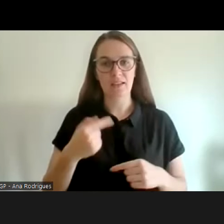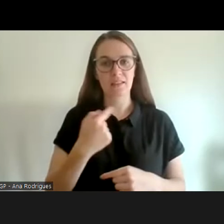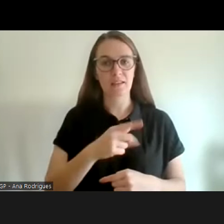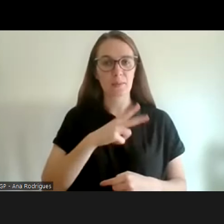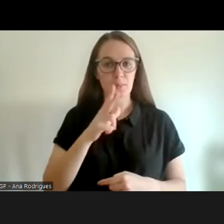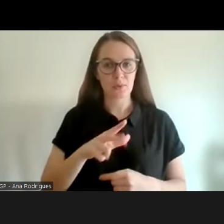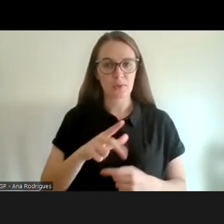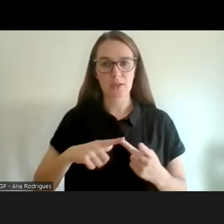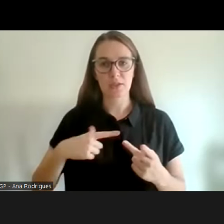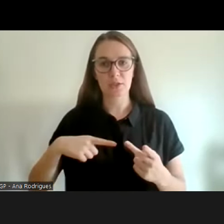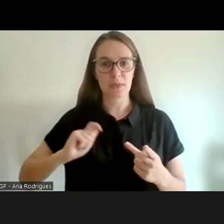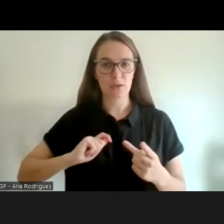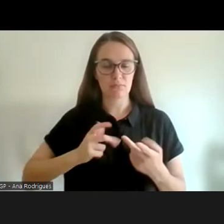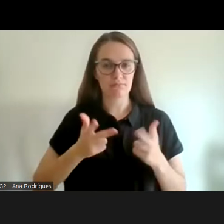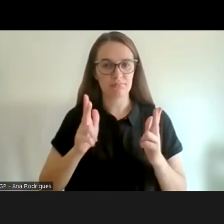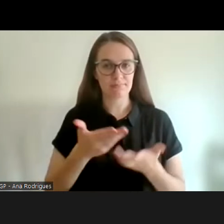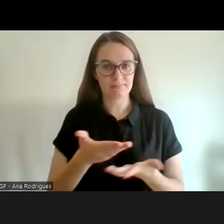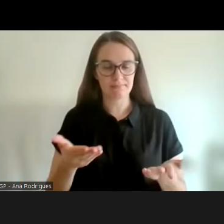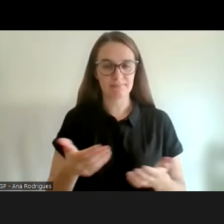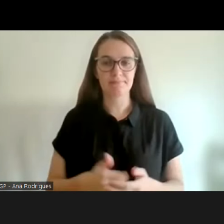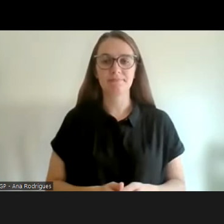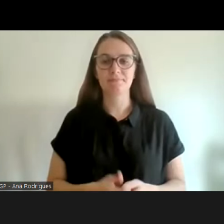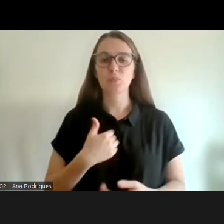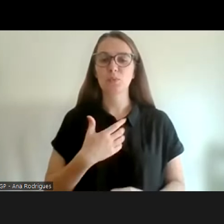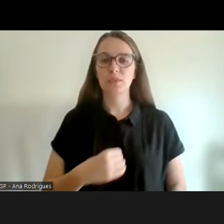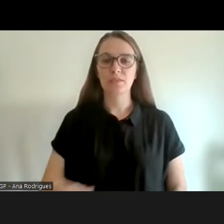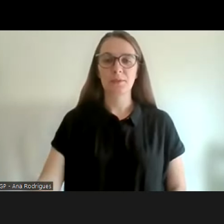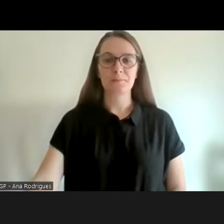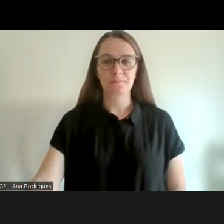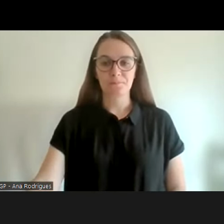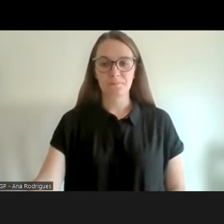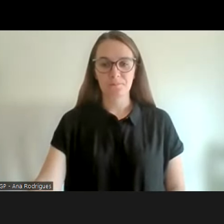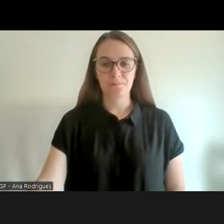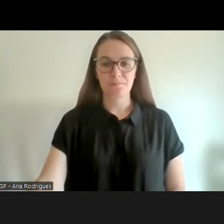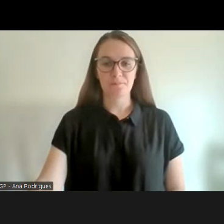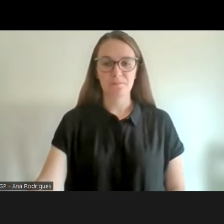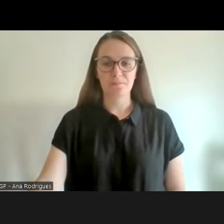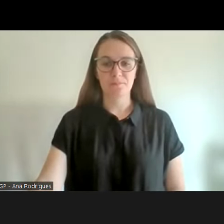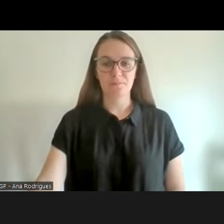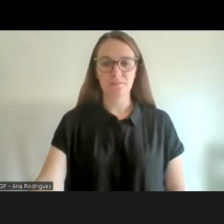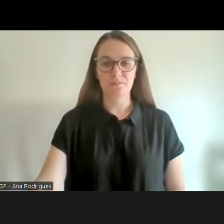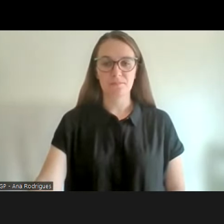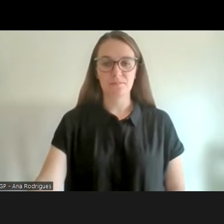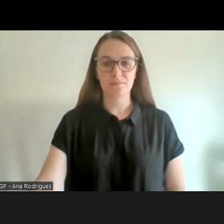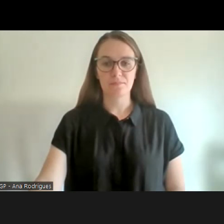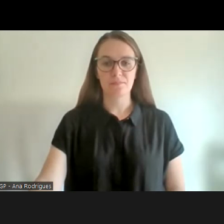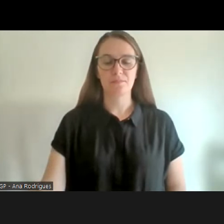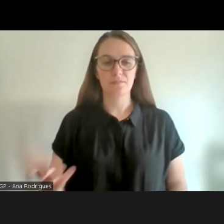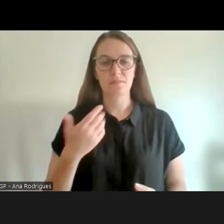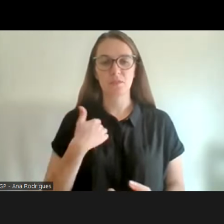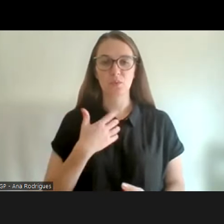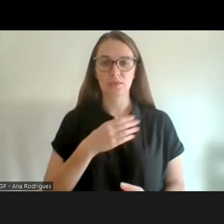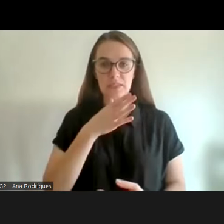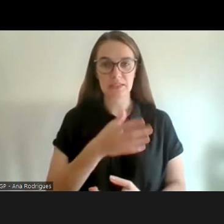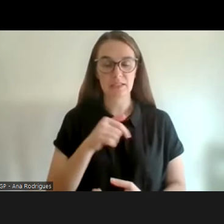you that our audience comes from 5 different nationalities all around the world. We represent 5 universities with